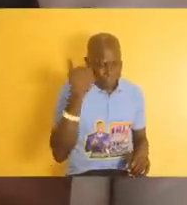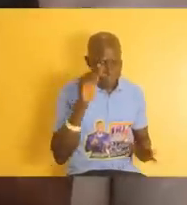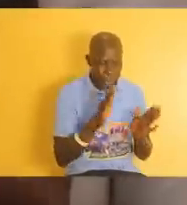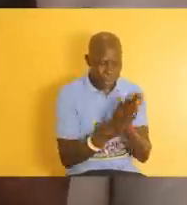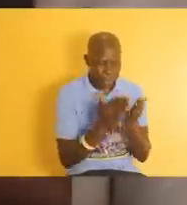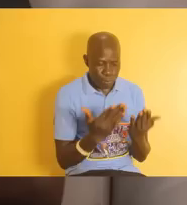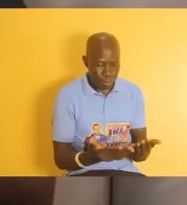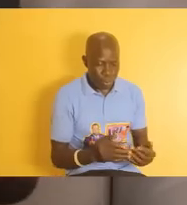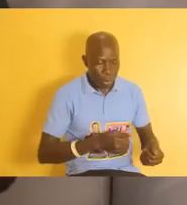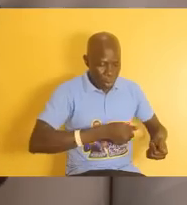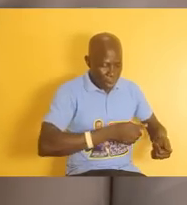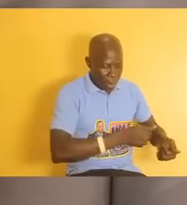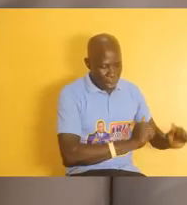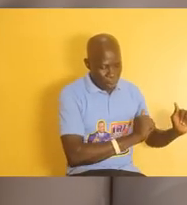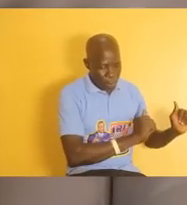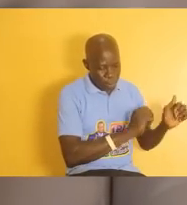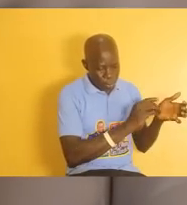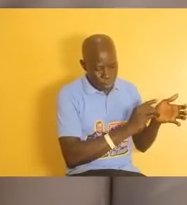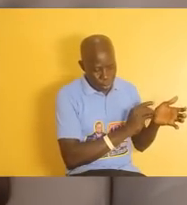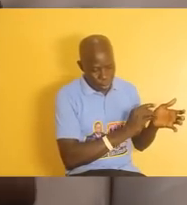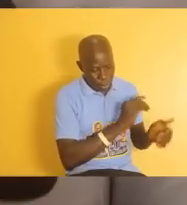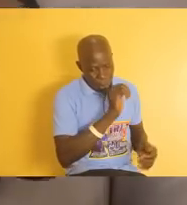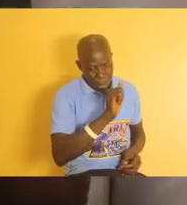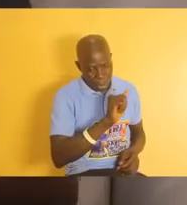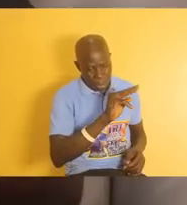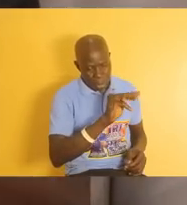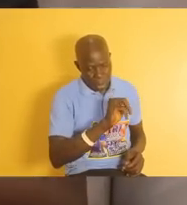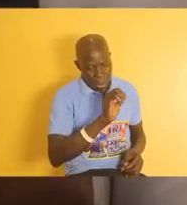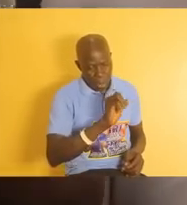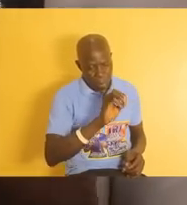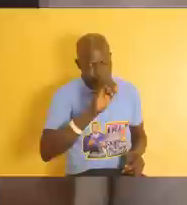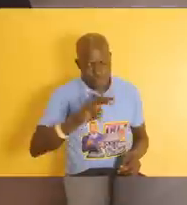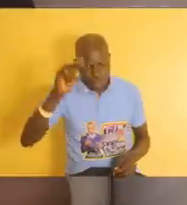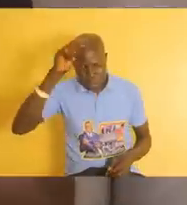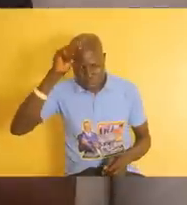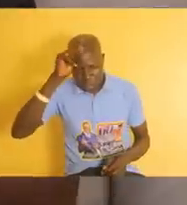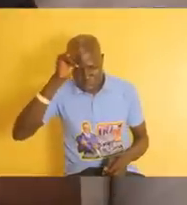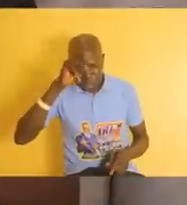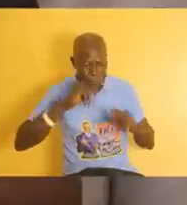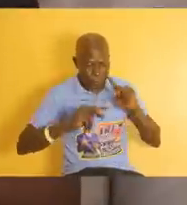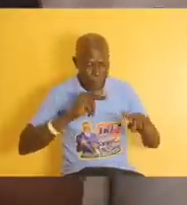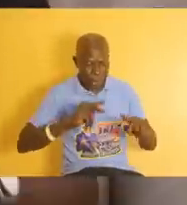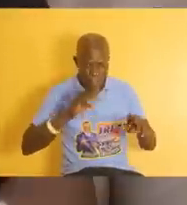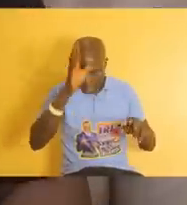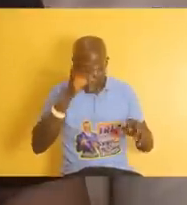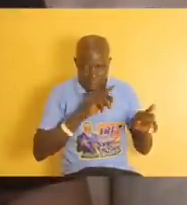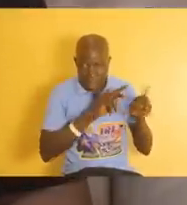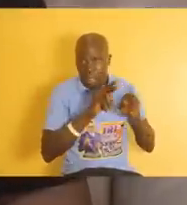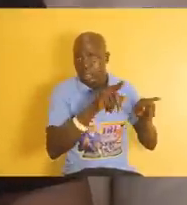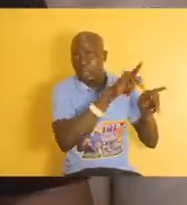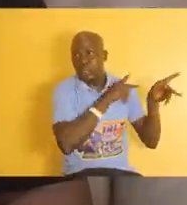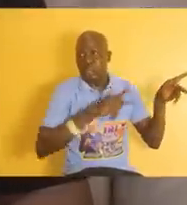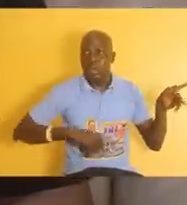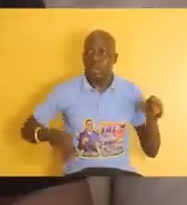On Facebook. Apostle Dr. SMO Mustafa JP Babasebioba. Apostle Dr. SMO Mustafa JP Babasebioba. Lọ ra